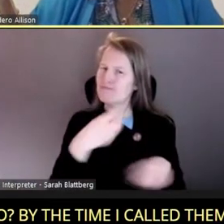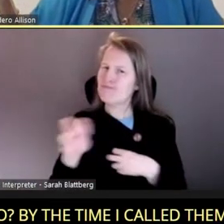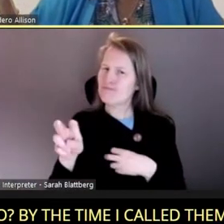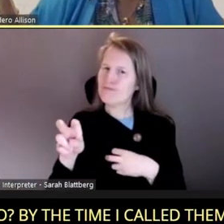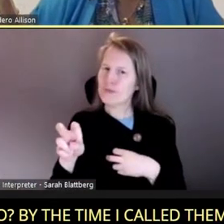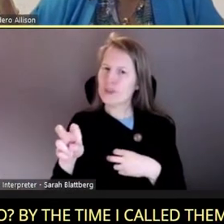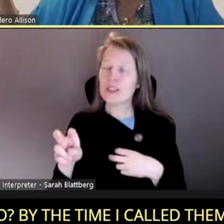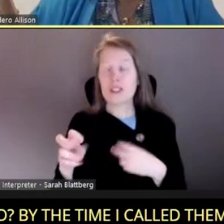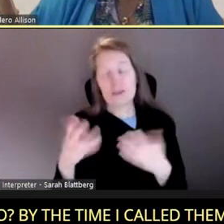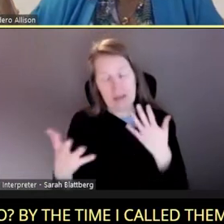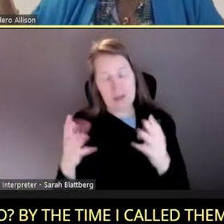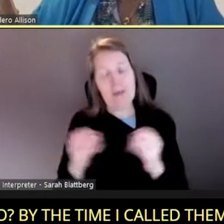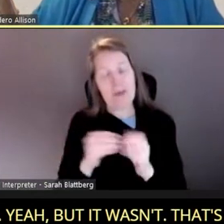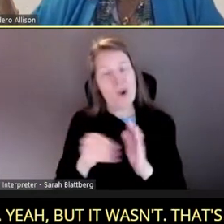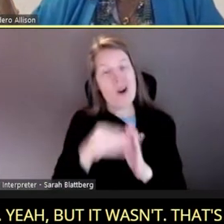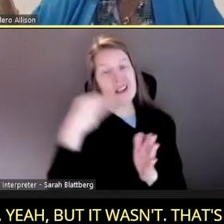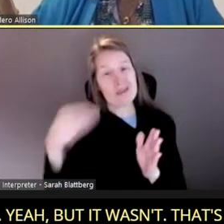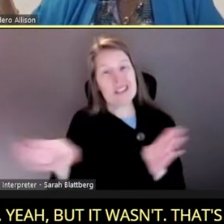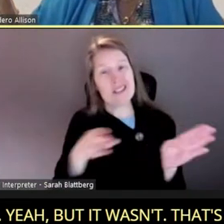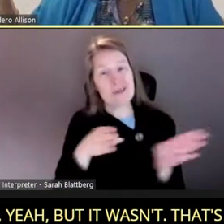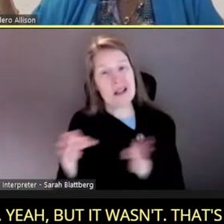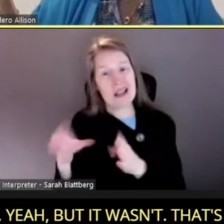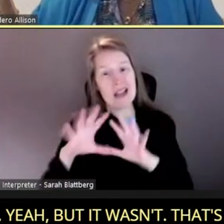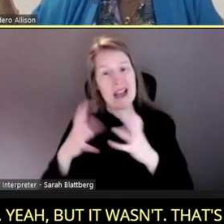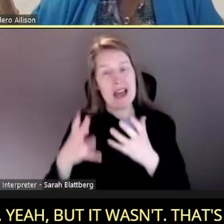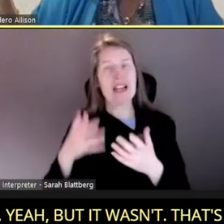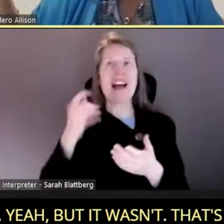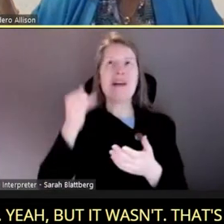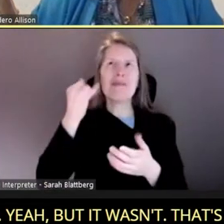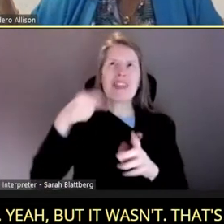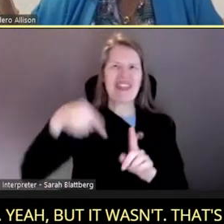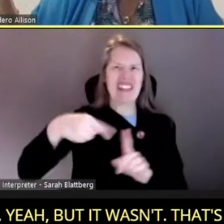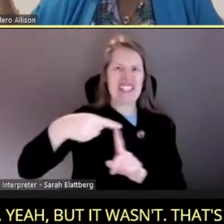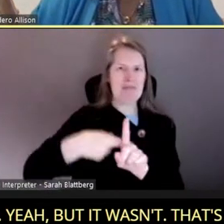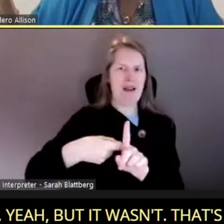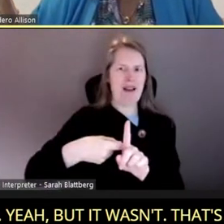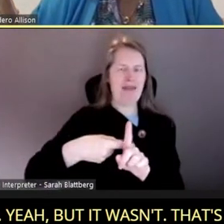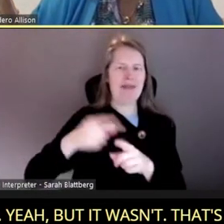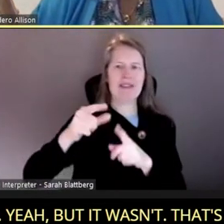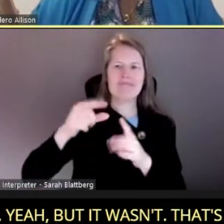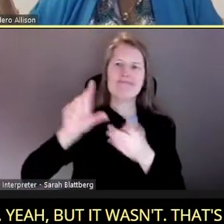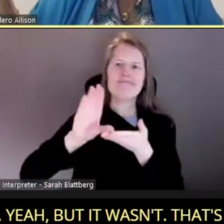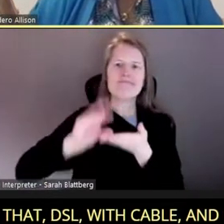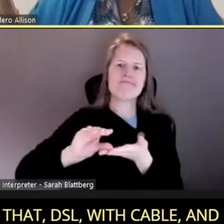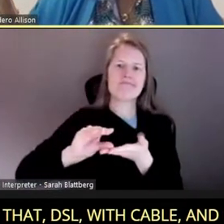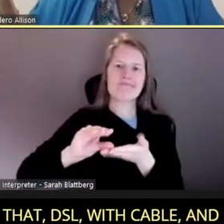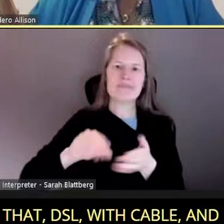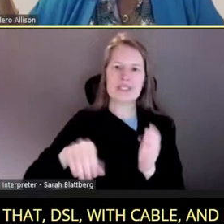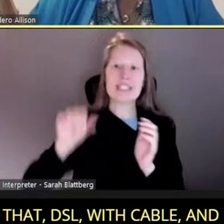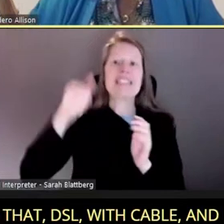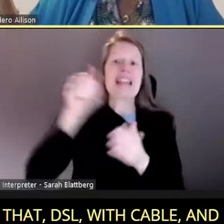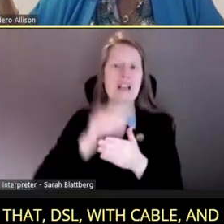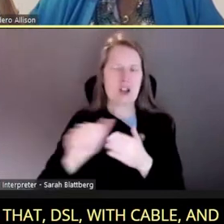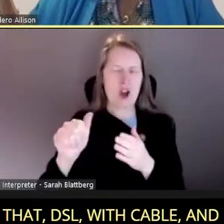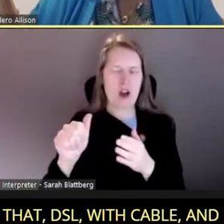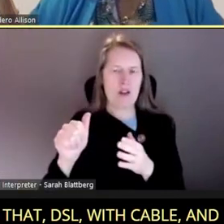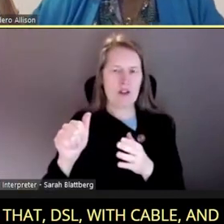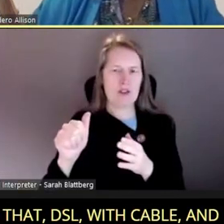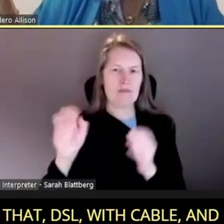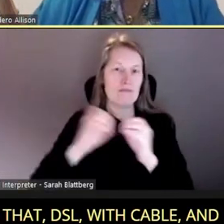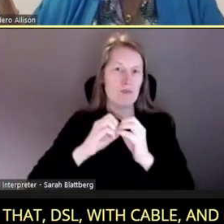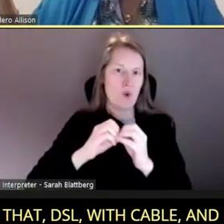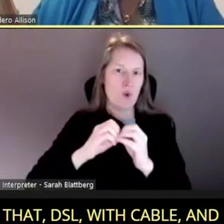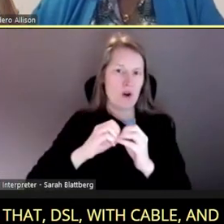more expensive plan. But if I do it before the end of this month, I get it for only $10 more than I'm already paying